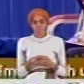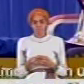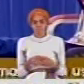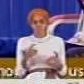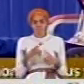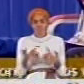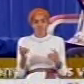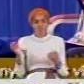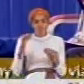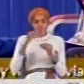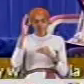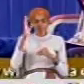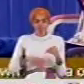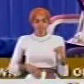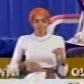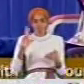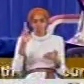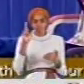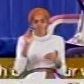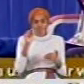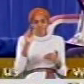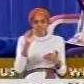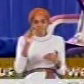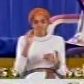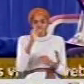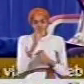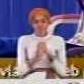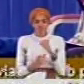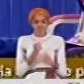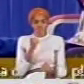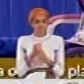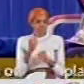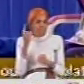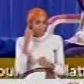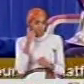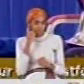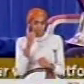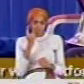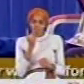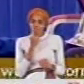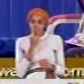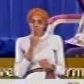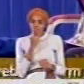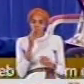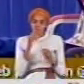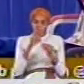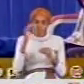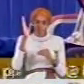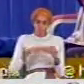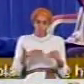20 years, deaf and dumb. Hear me very well. Over